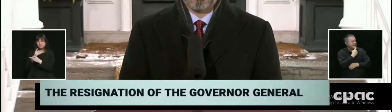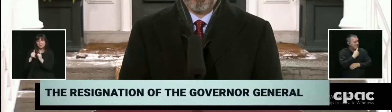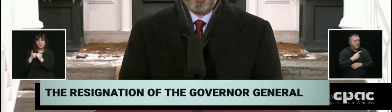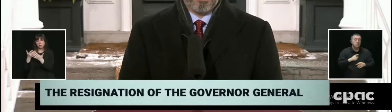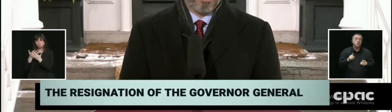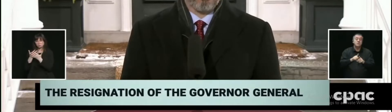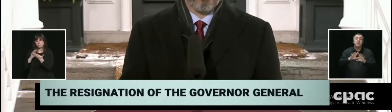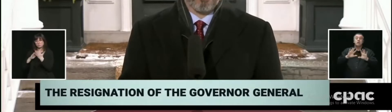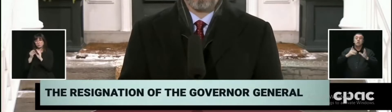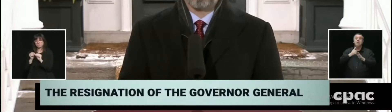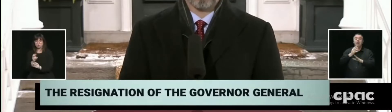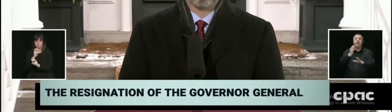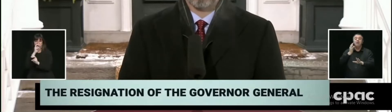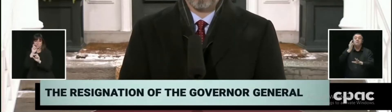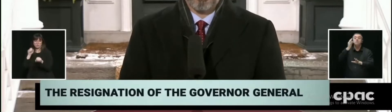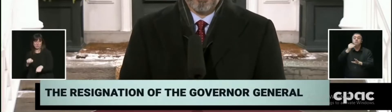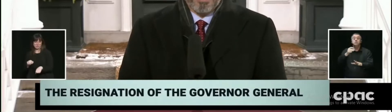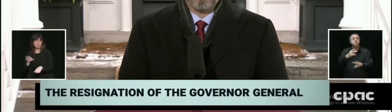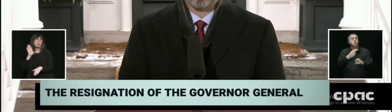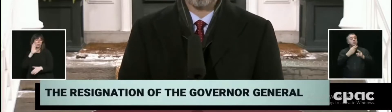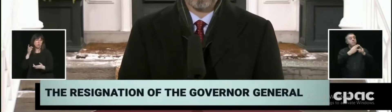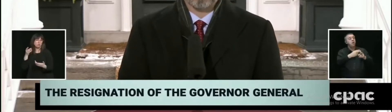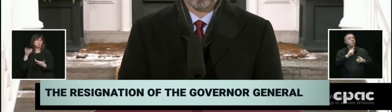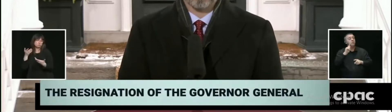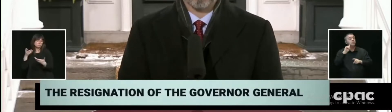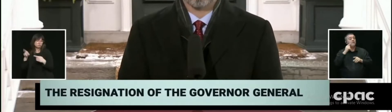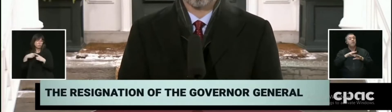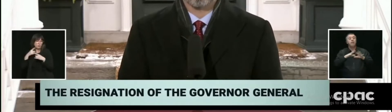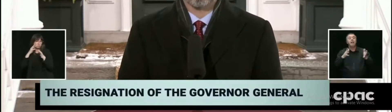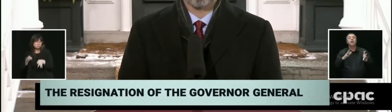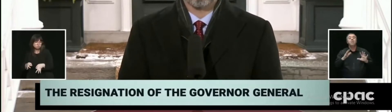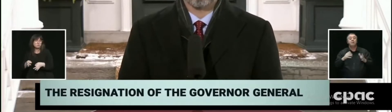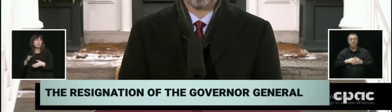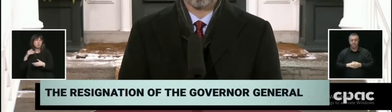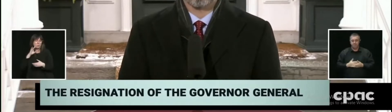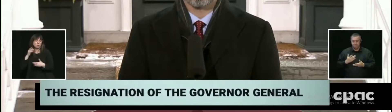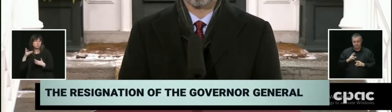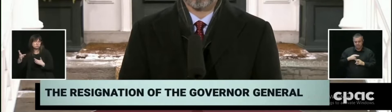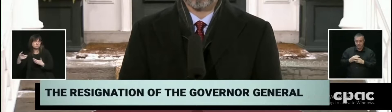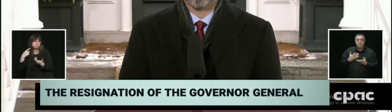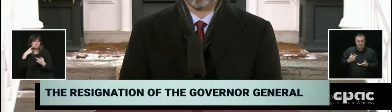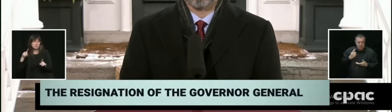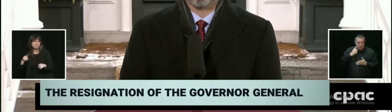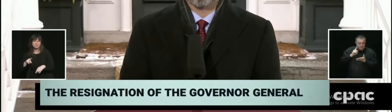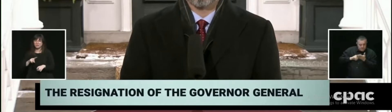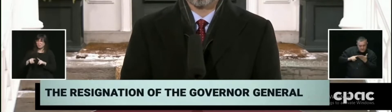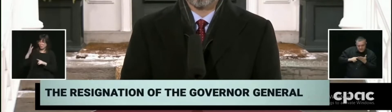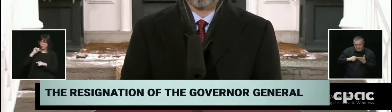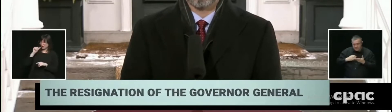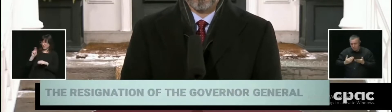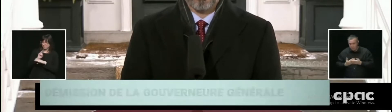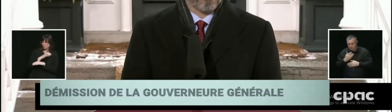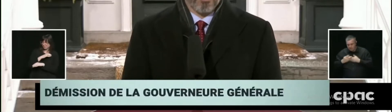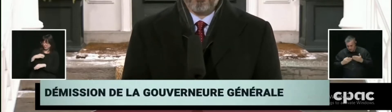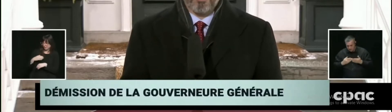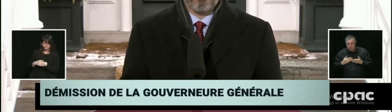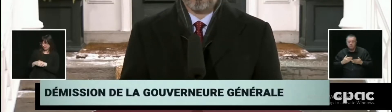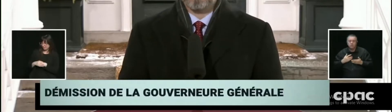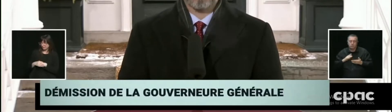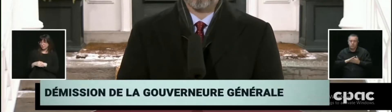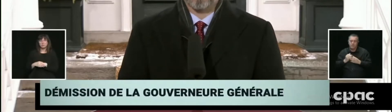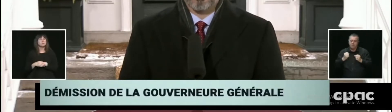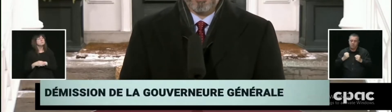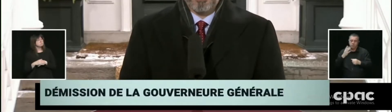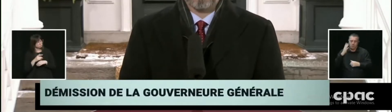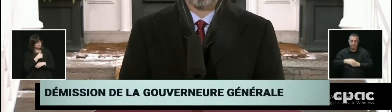forward, and we will have more to say on that as we make decisions. But why not use a committee? Obviously, that did not work the first time. We will